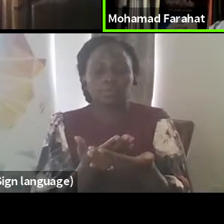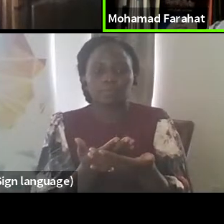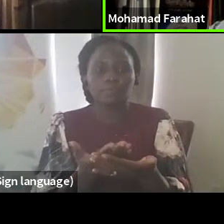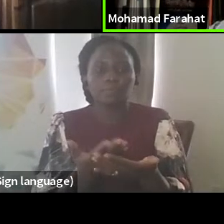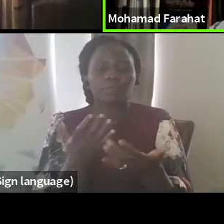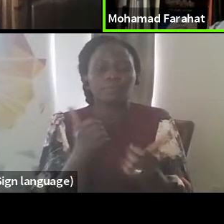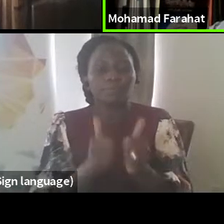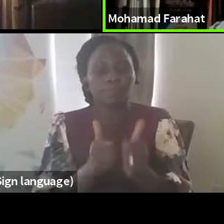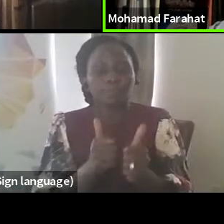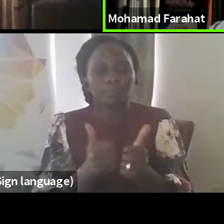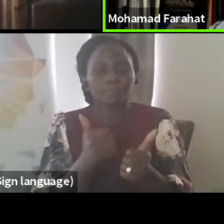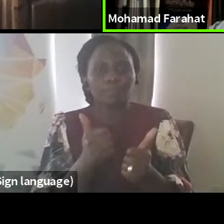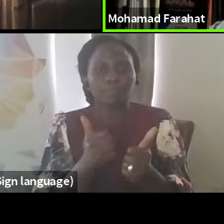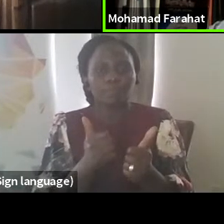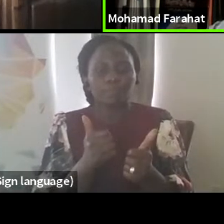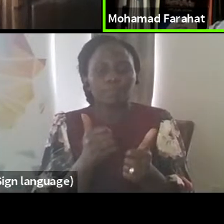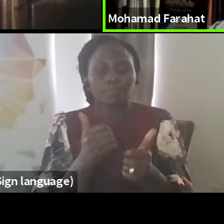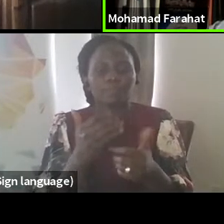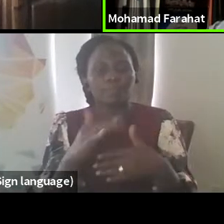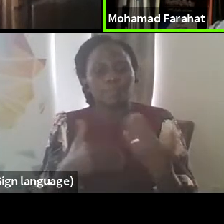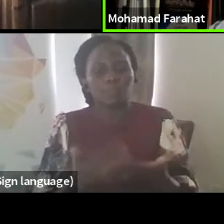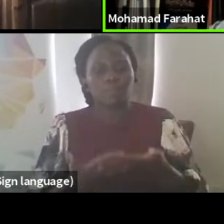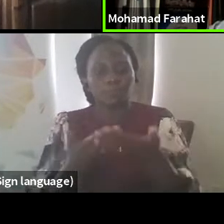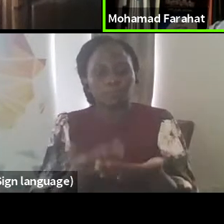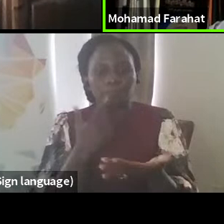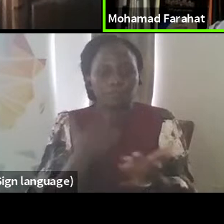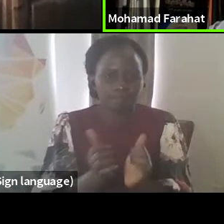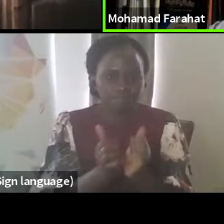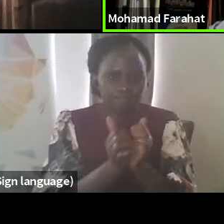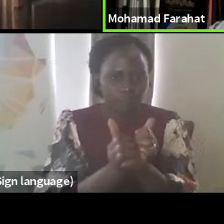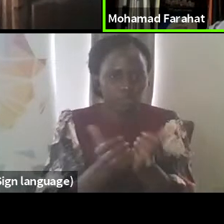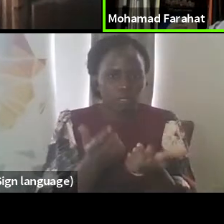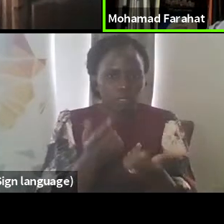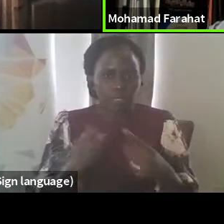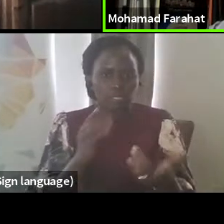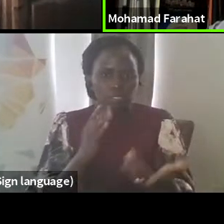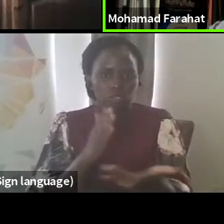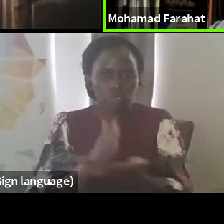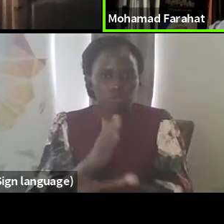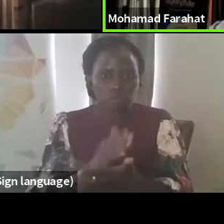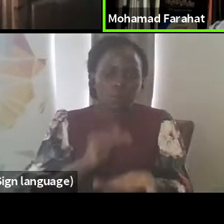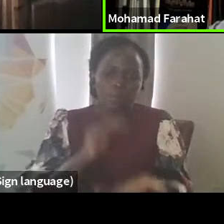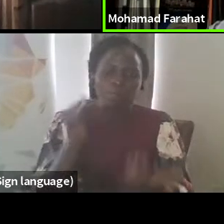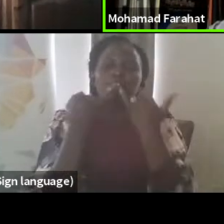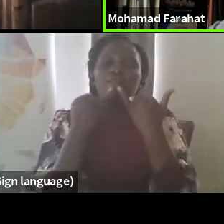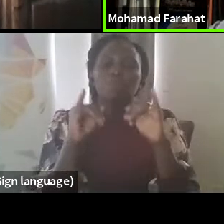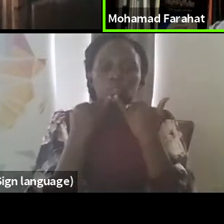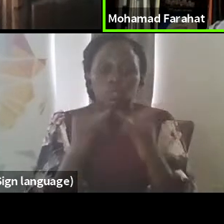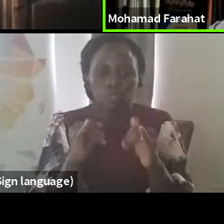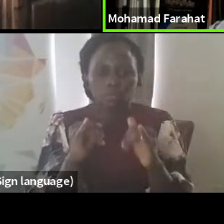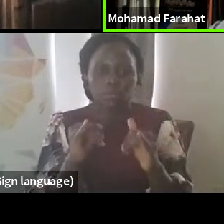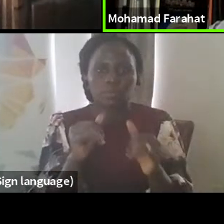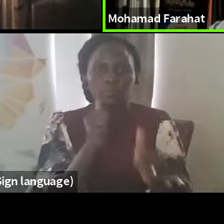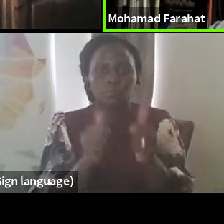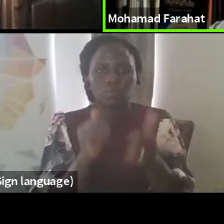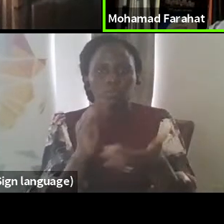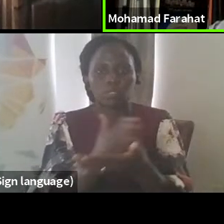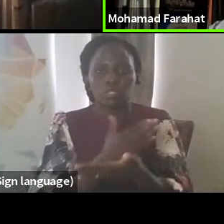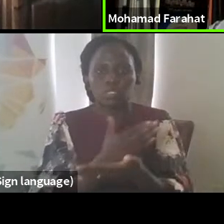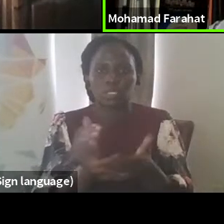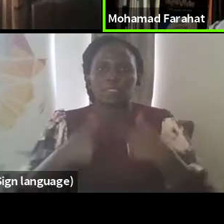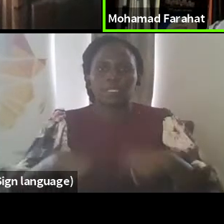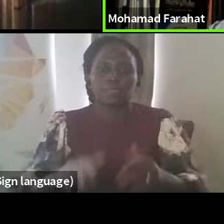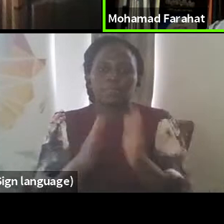the decision of internet shutdown. So I'm sure I have more information to share with us. So please go ahead,